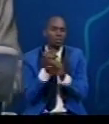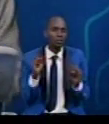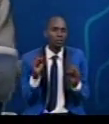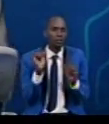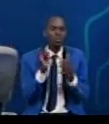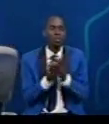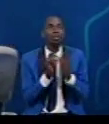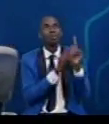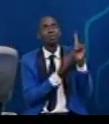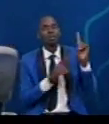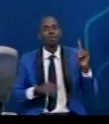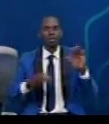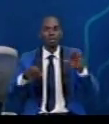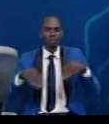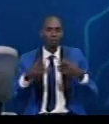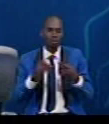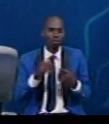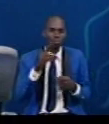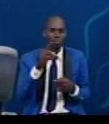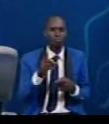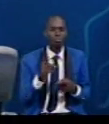has given you. Now, we're calling on our